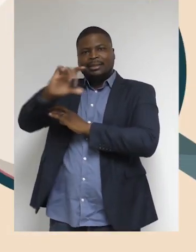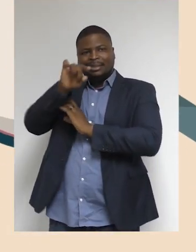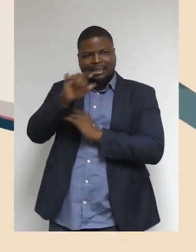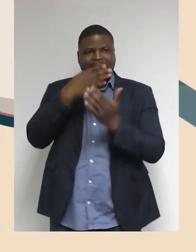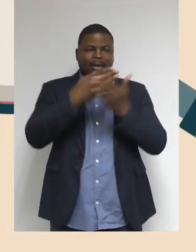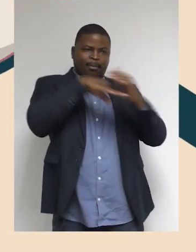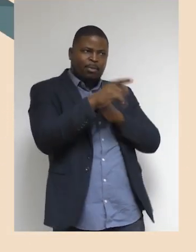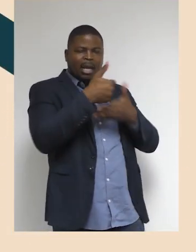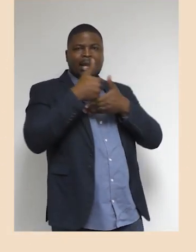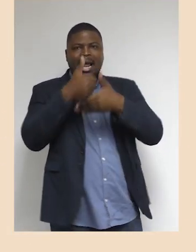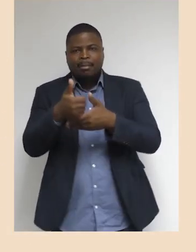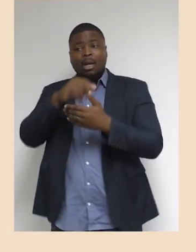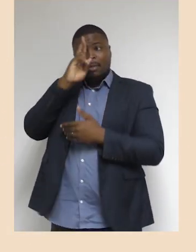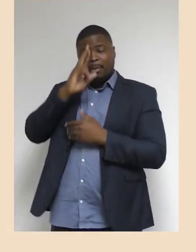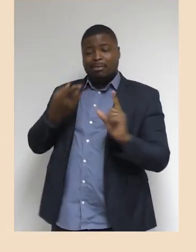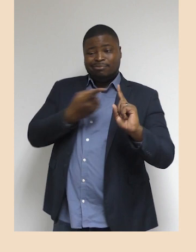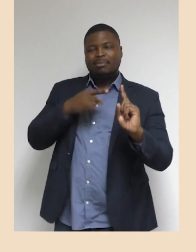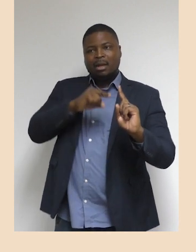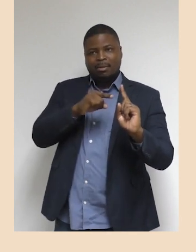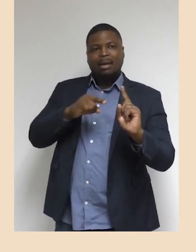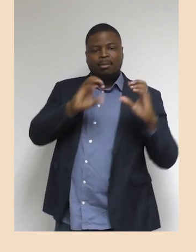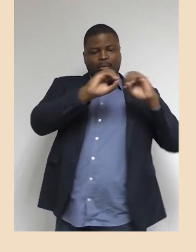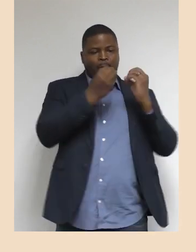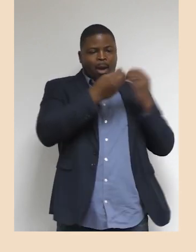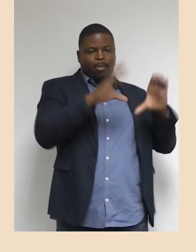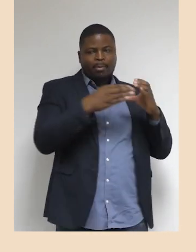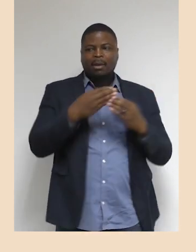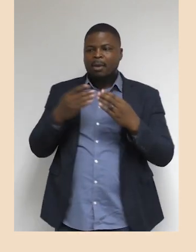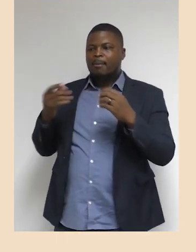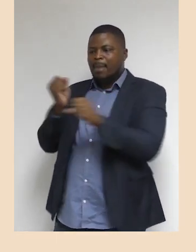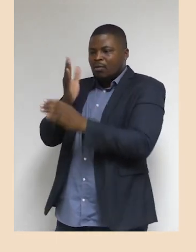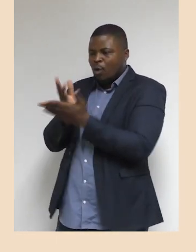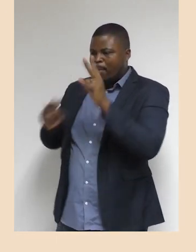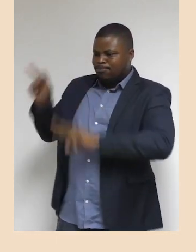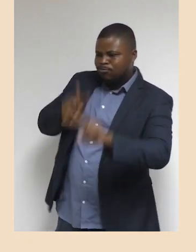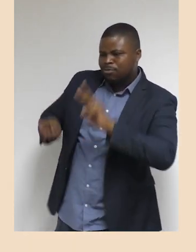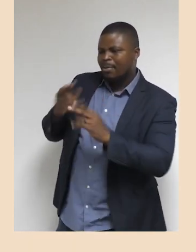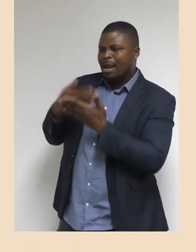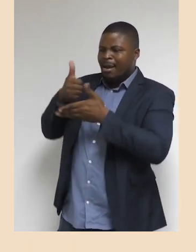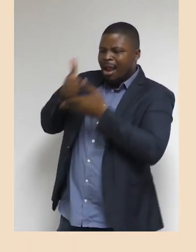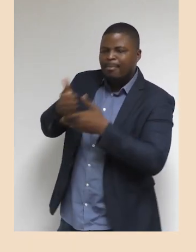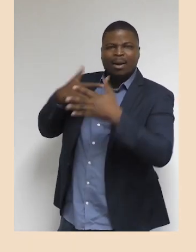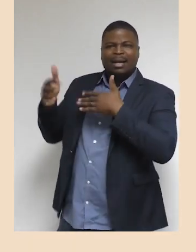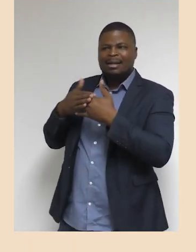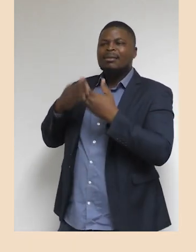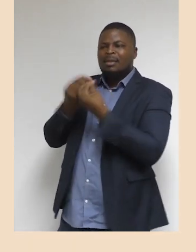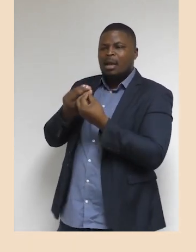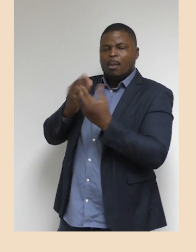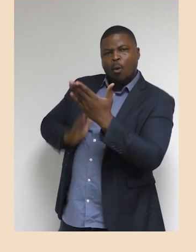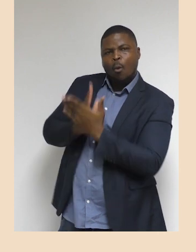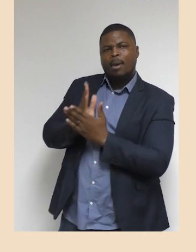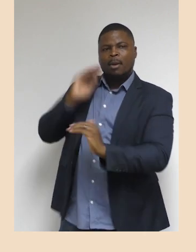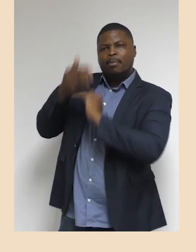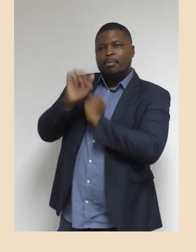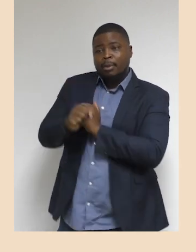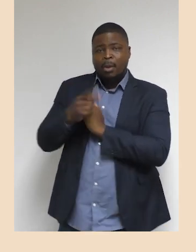Constitution to protect, promote, and monitor the attainment of human rights in the country. The SAHRC has offices in all